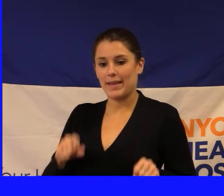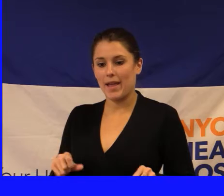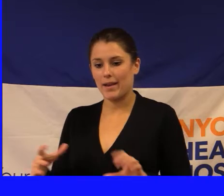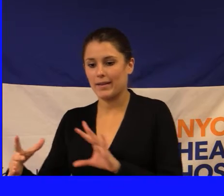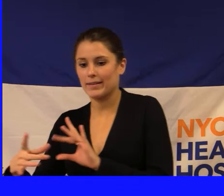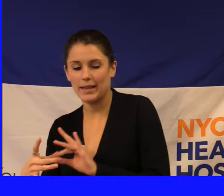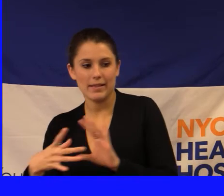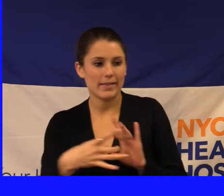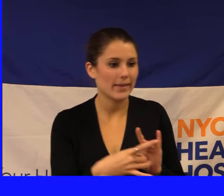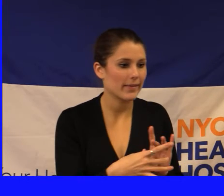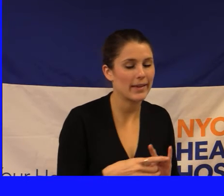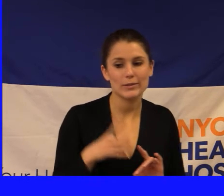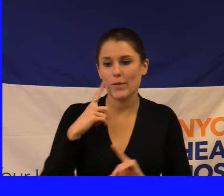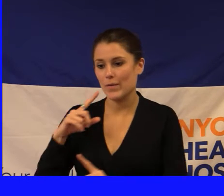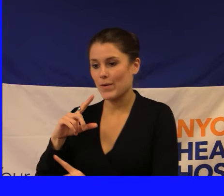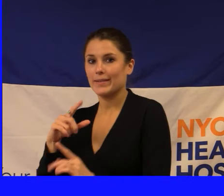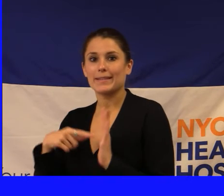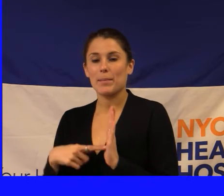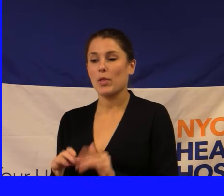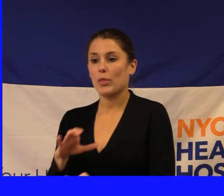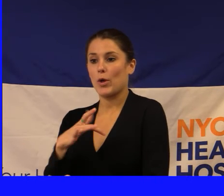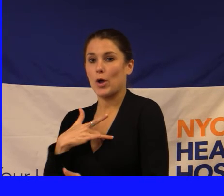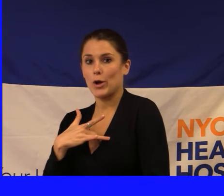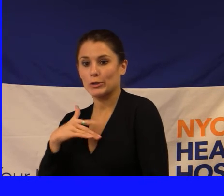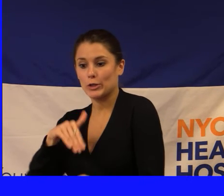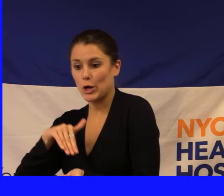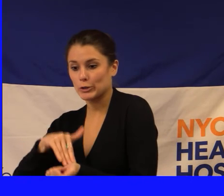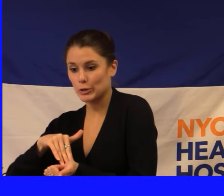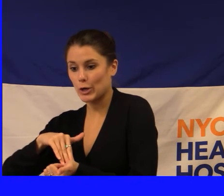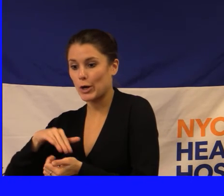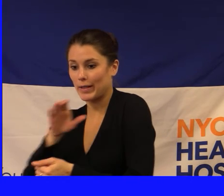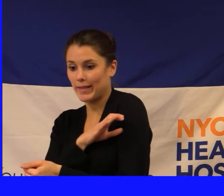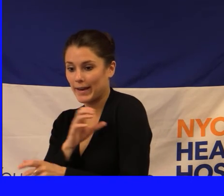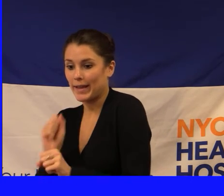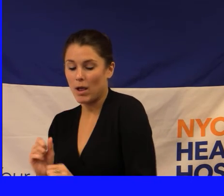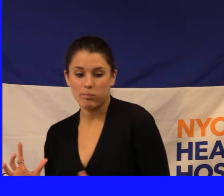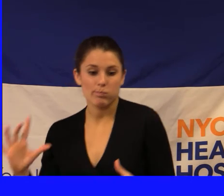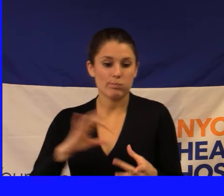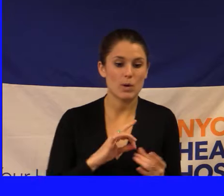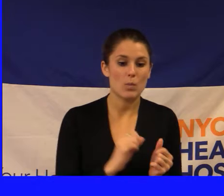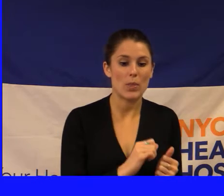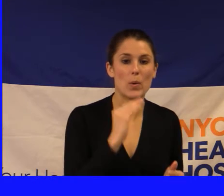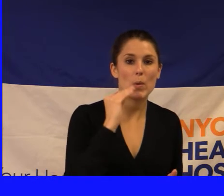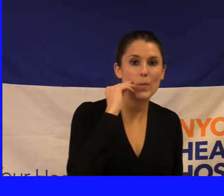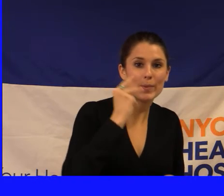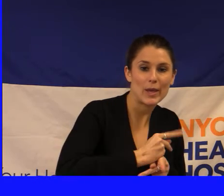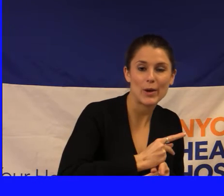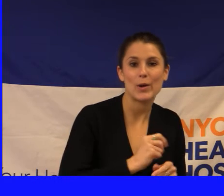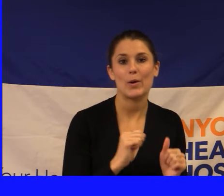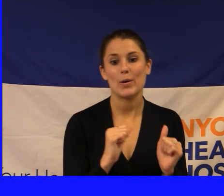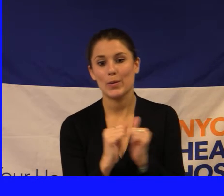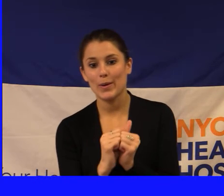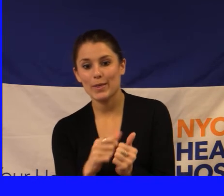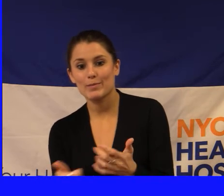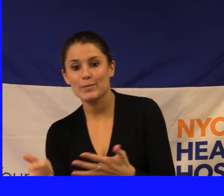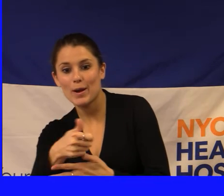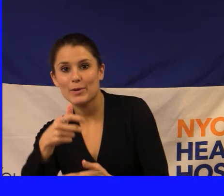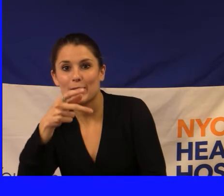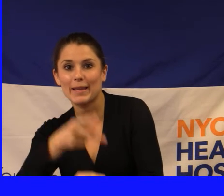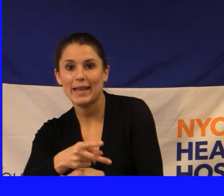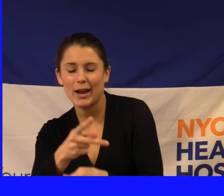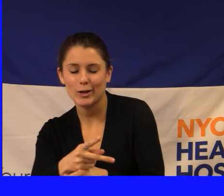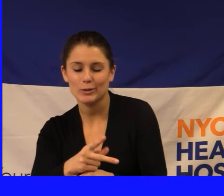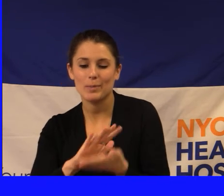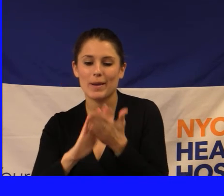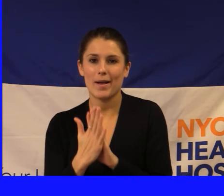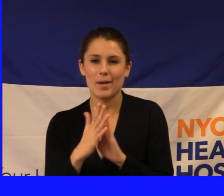the cardiology clinics to the home care folks, to the primary care folks, to the ED,